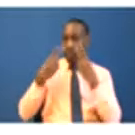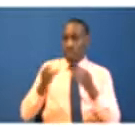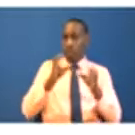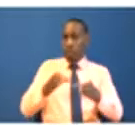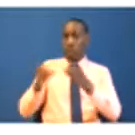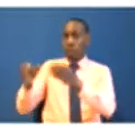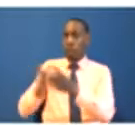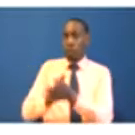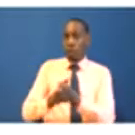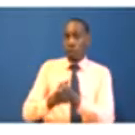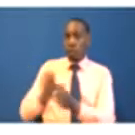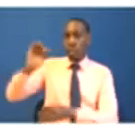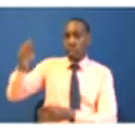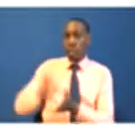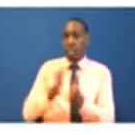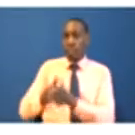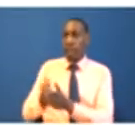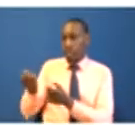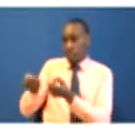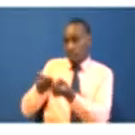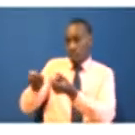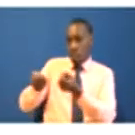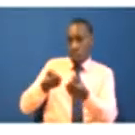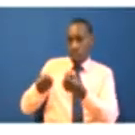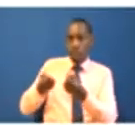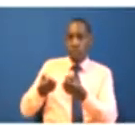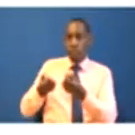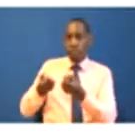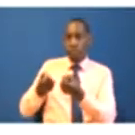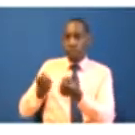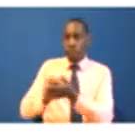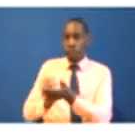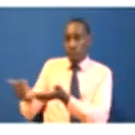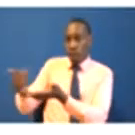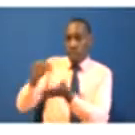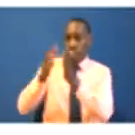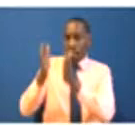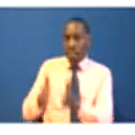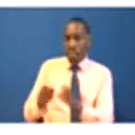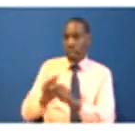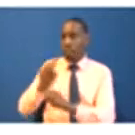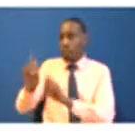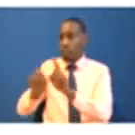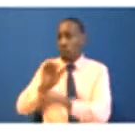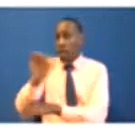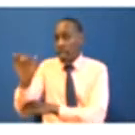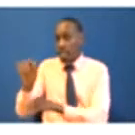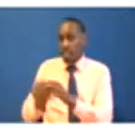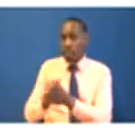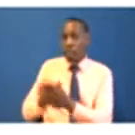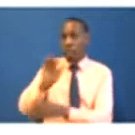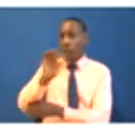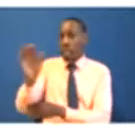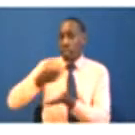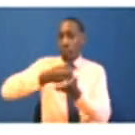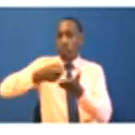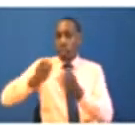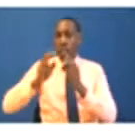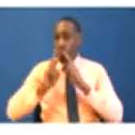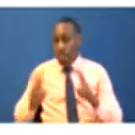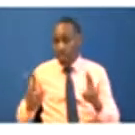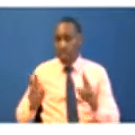the city organizing their own small aspera bringing together aspirants and asking the questions and asking them to sign to